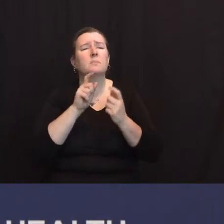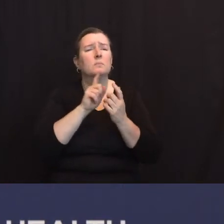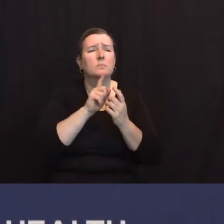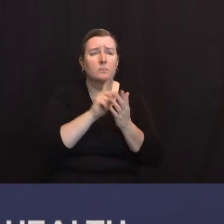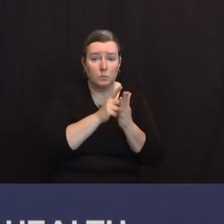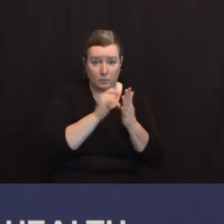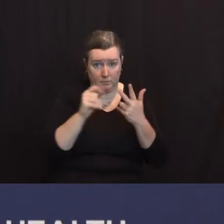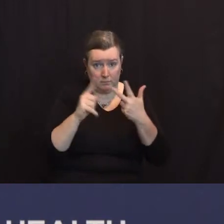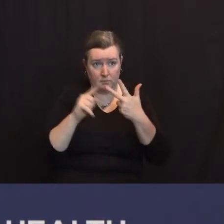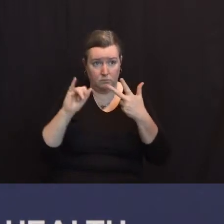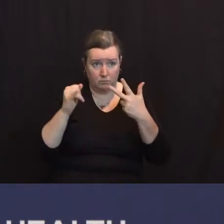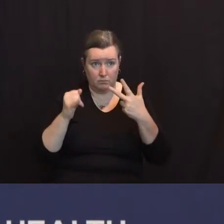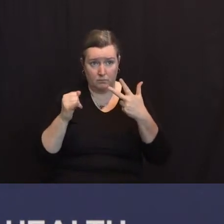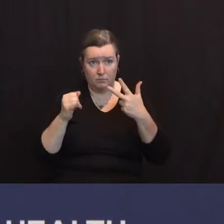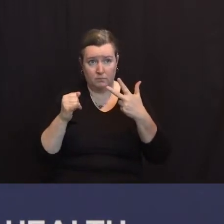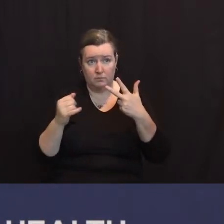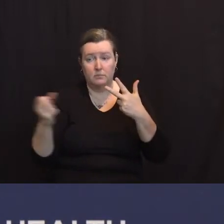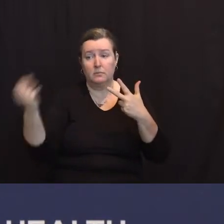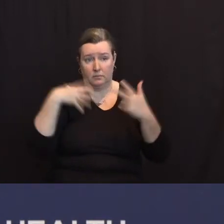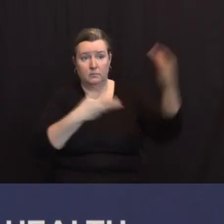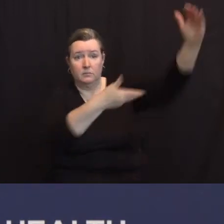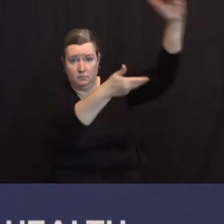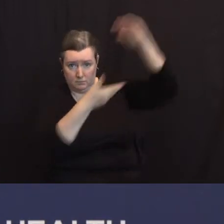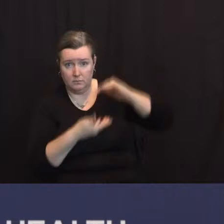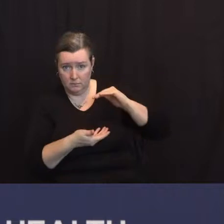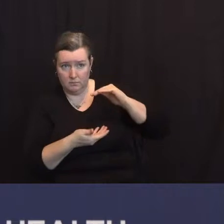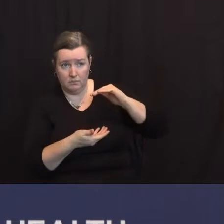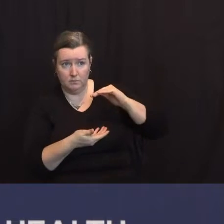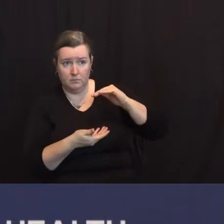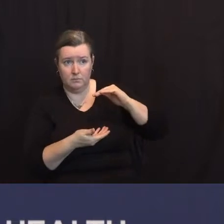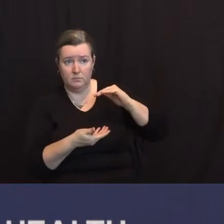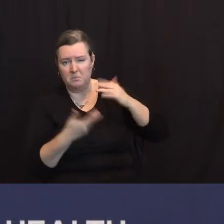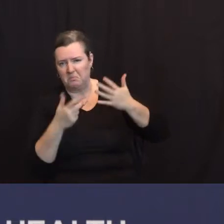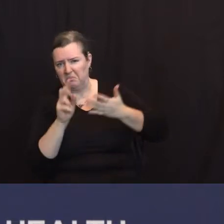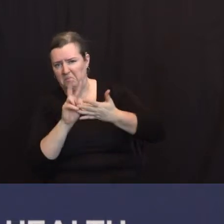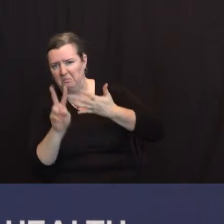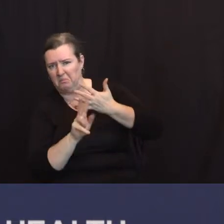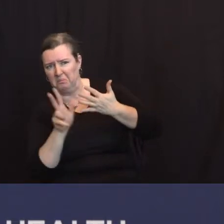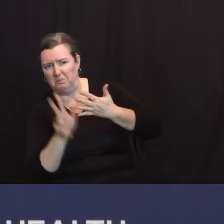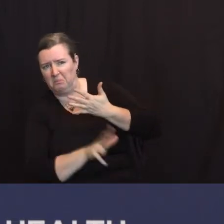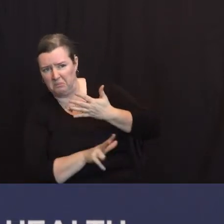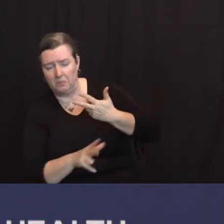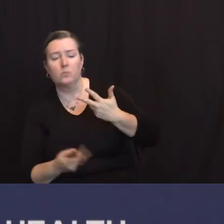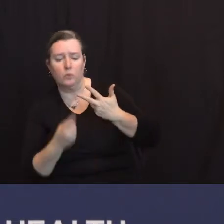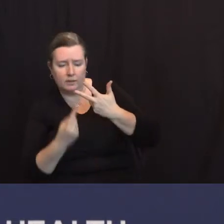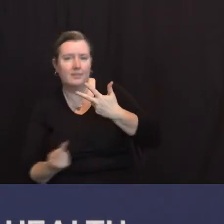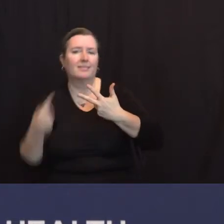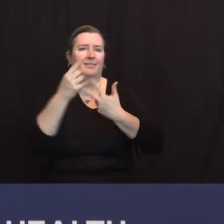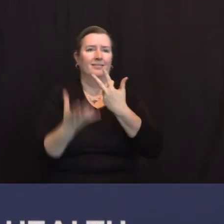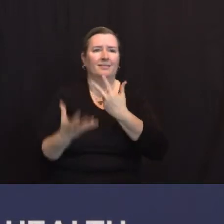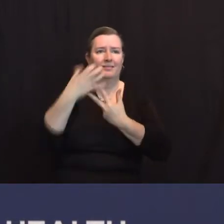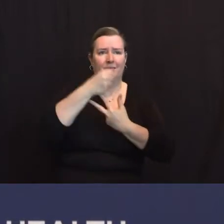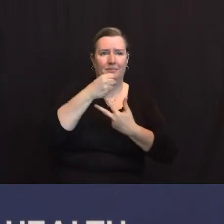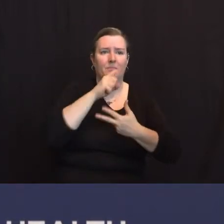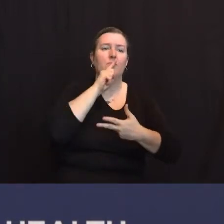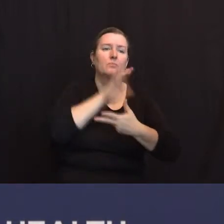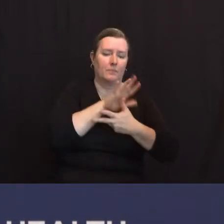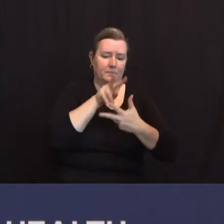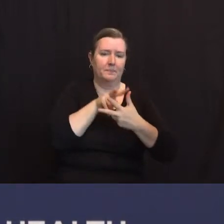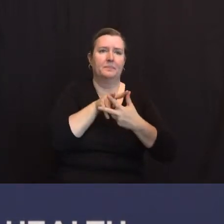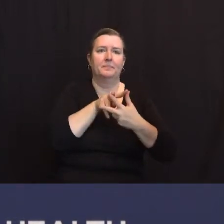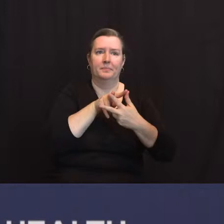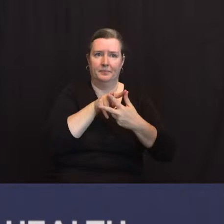numbers, and then you add to that the commitments that Pfizer and Moderna have made to meaningfully